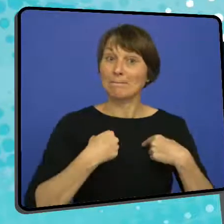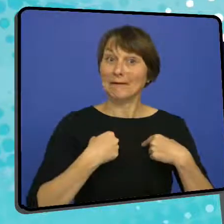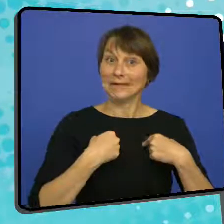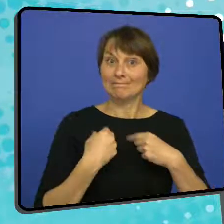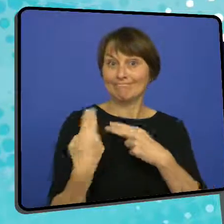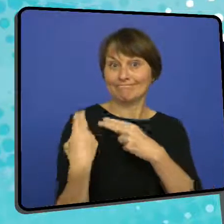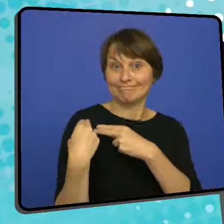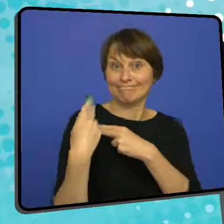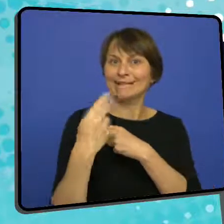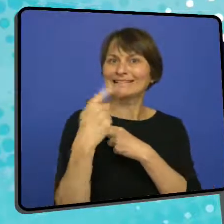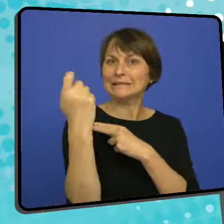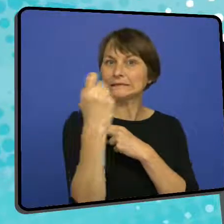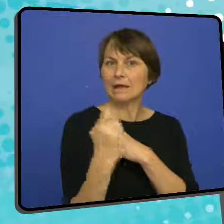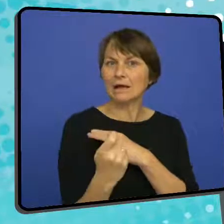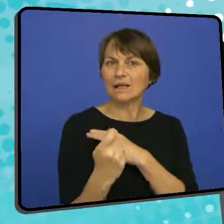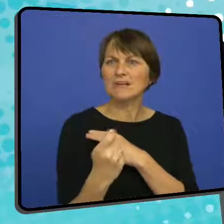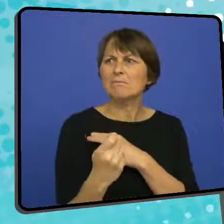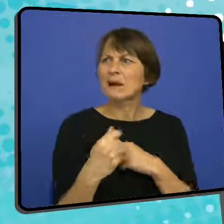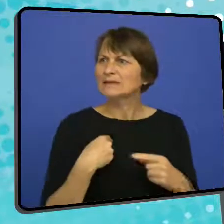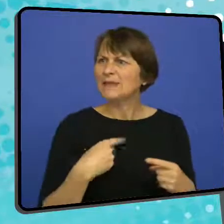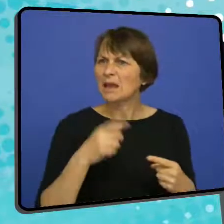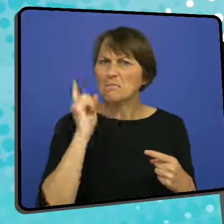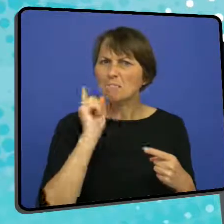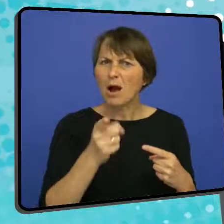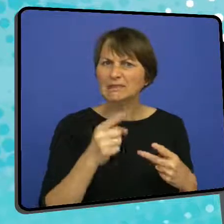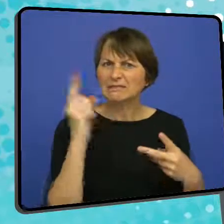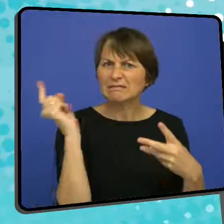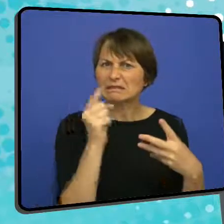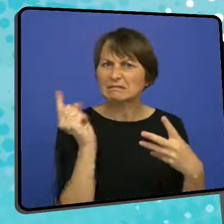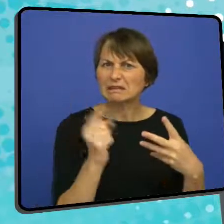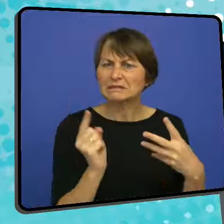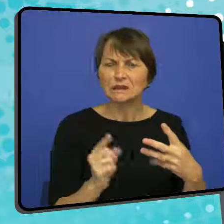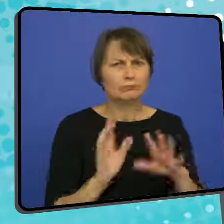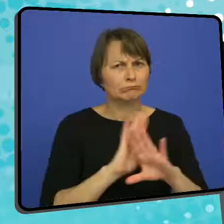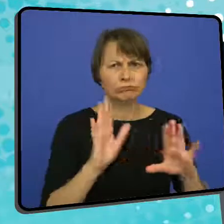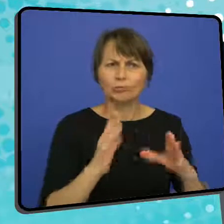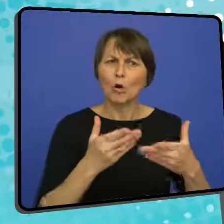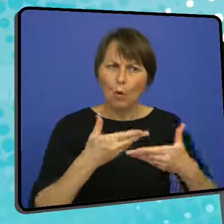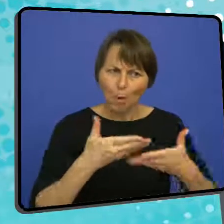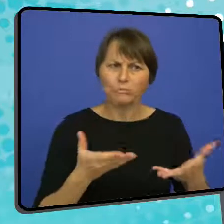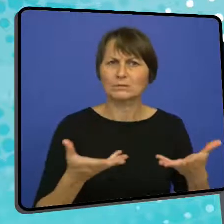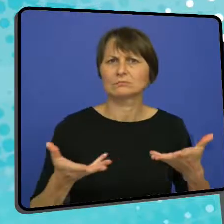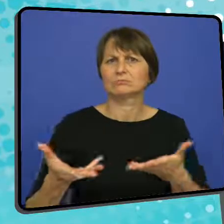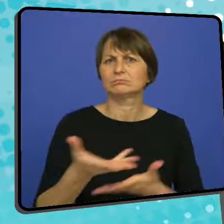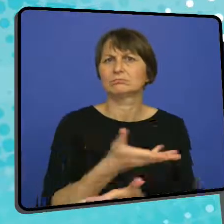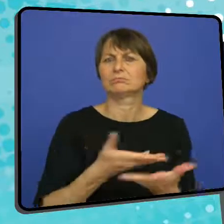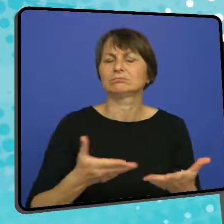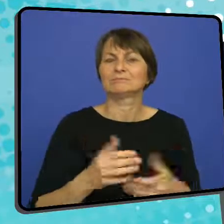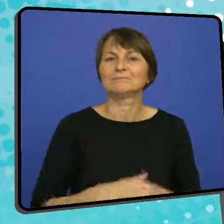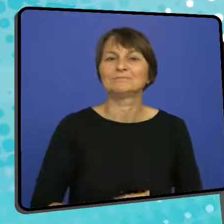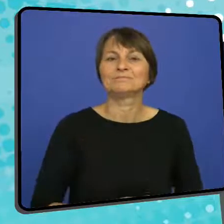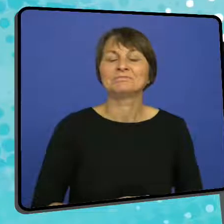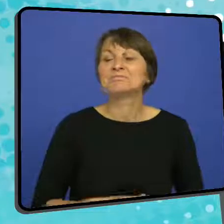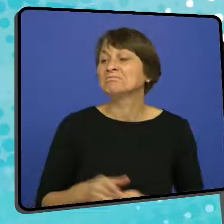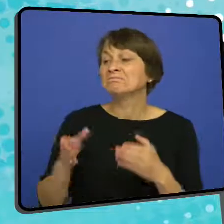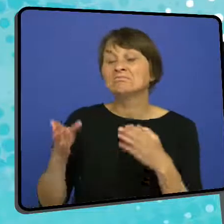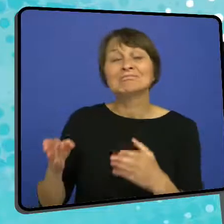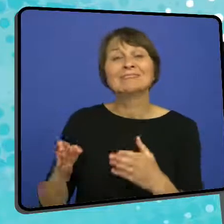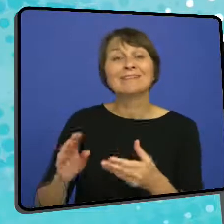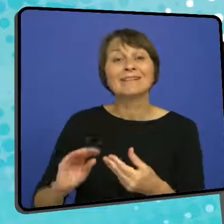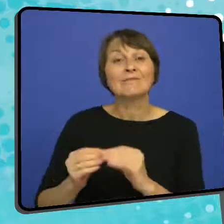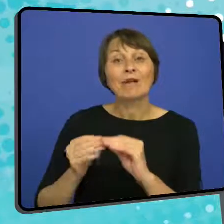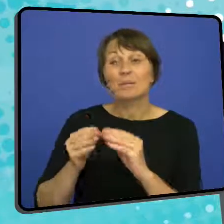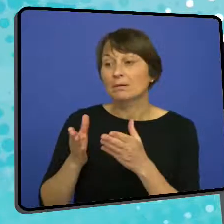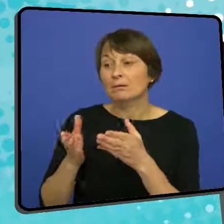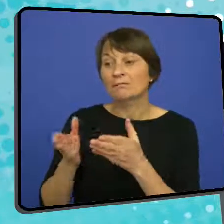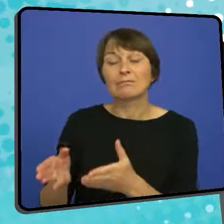I mandate how it needs to be done exactly. It's an open discussion, because a dev working on a piece in conversation design might